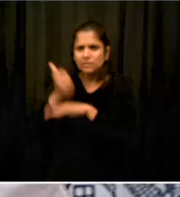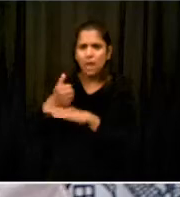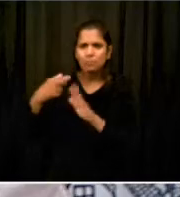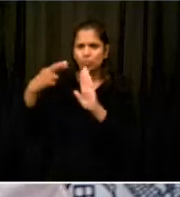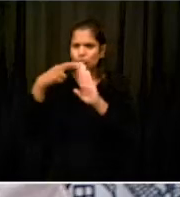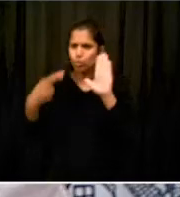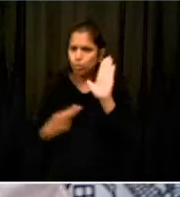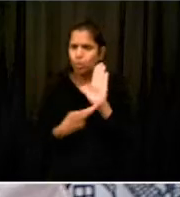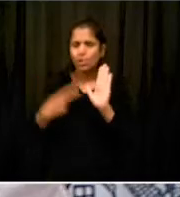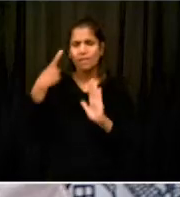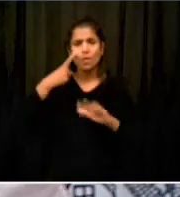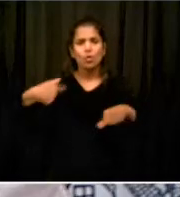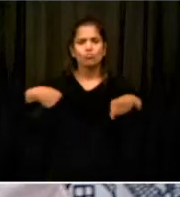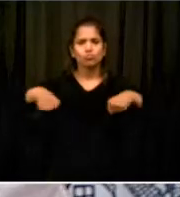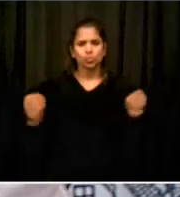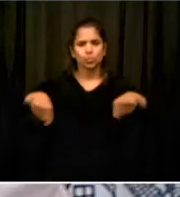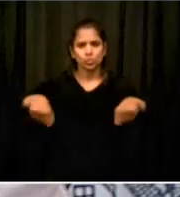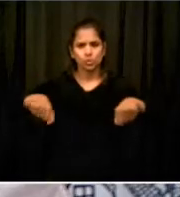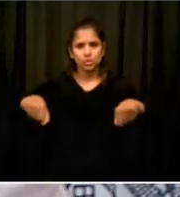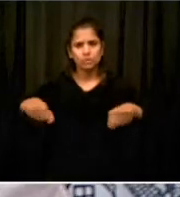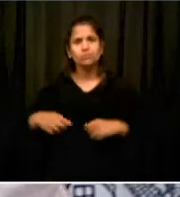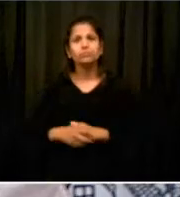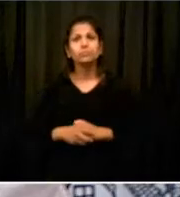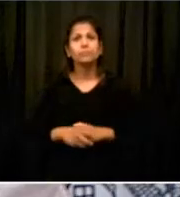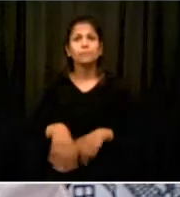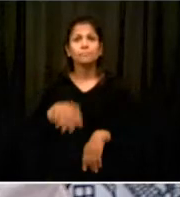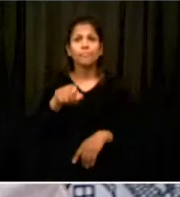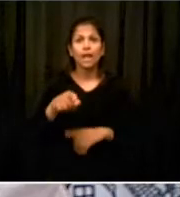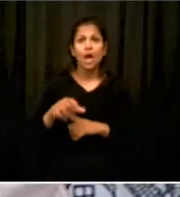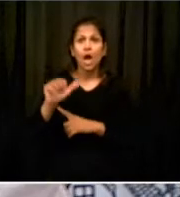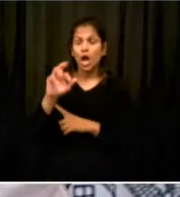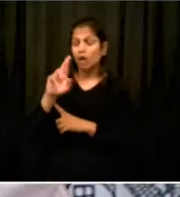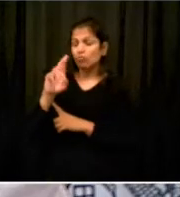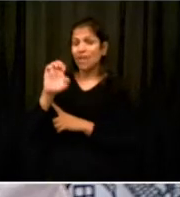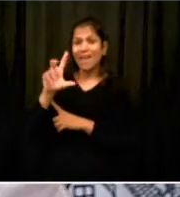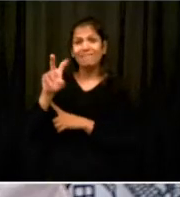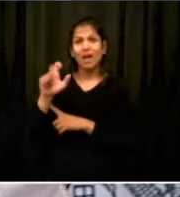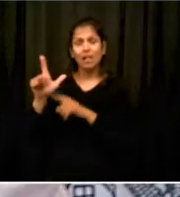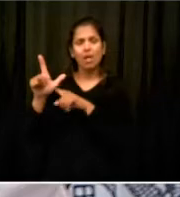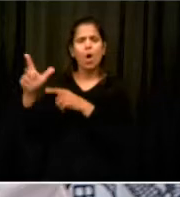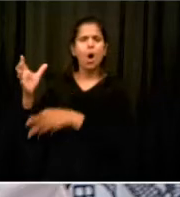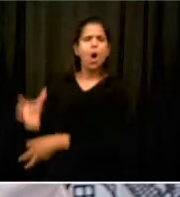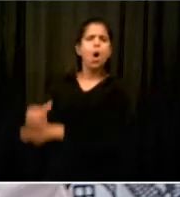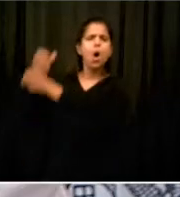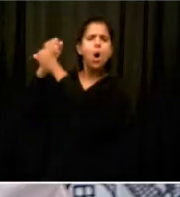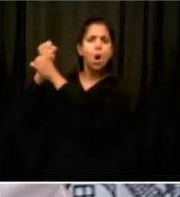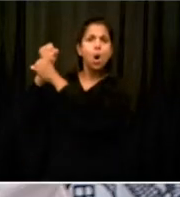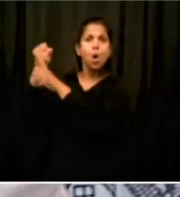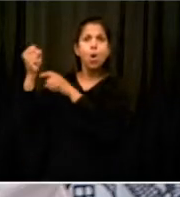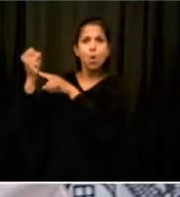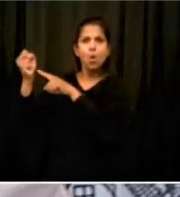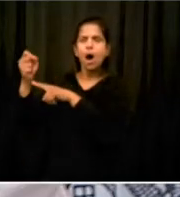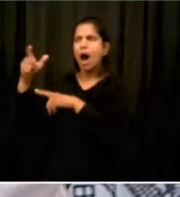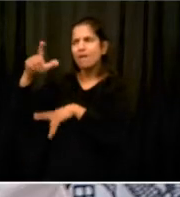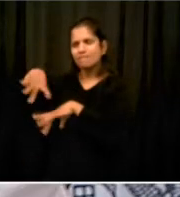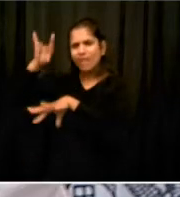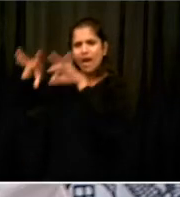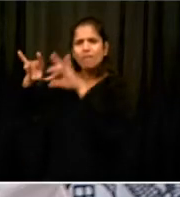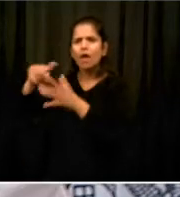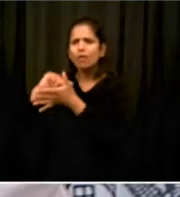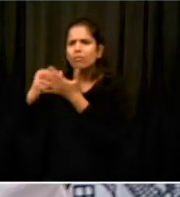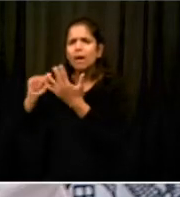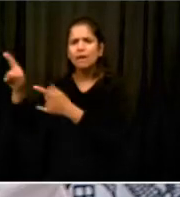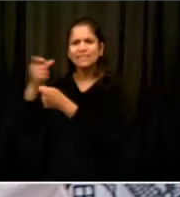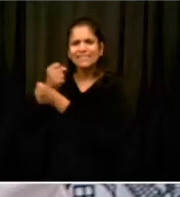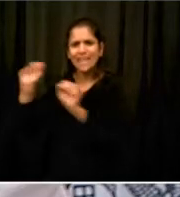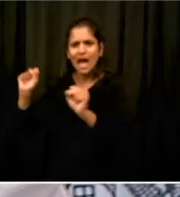can find real evidence that it will be safe. Next, we have Matt Chase from Newsday. Hey, good morning,